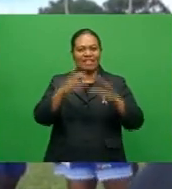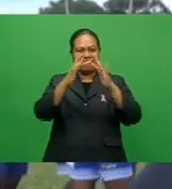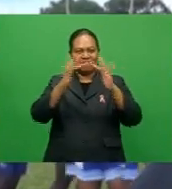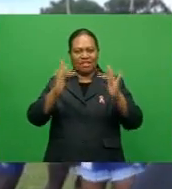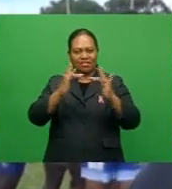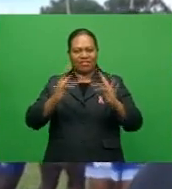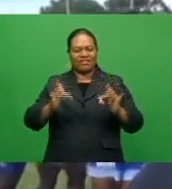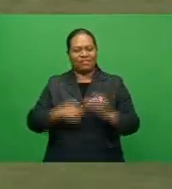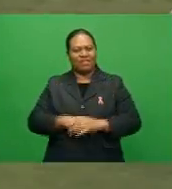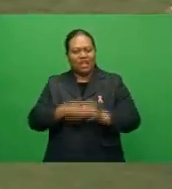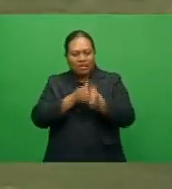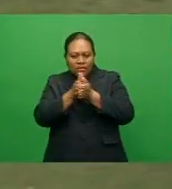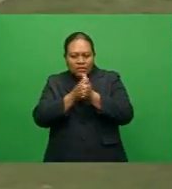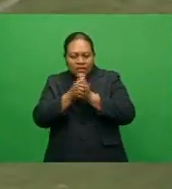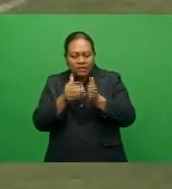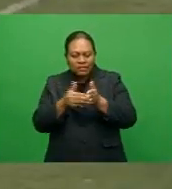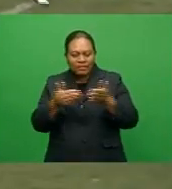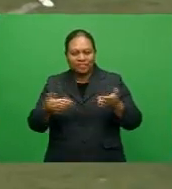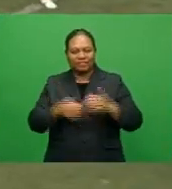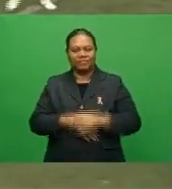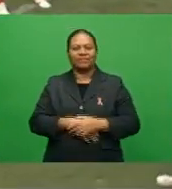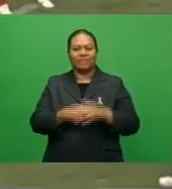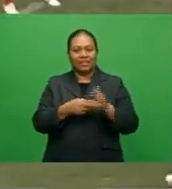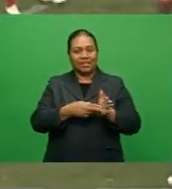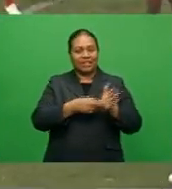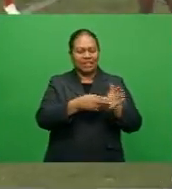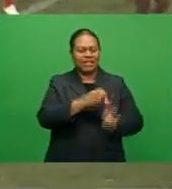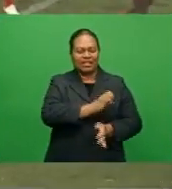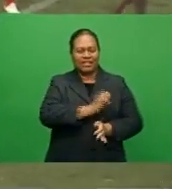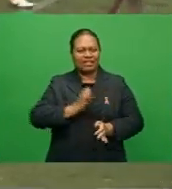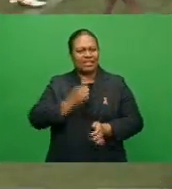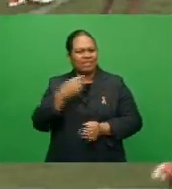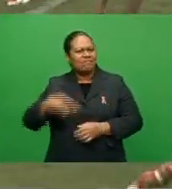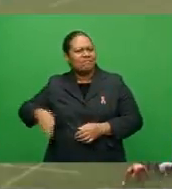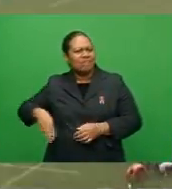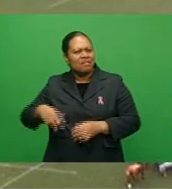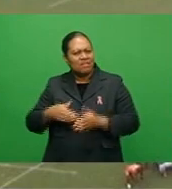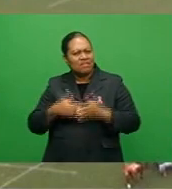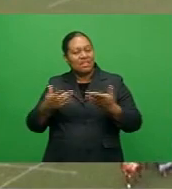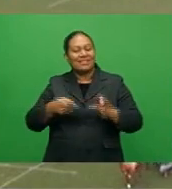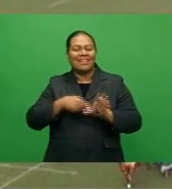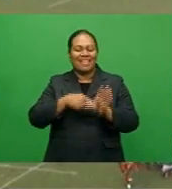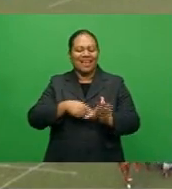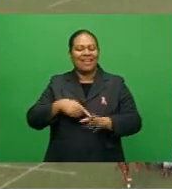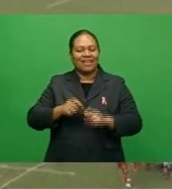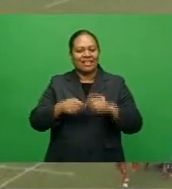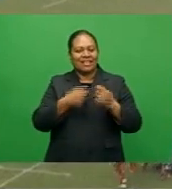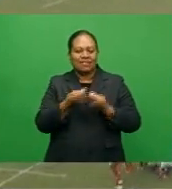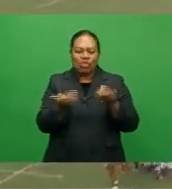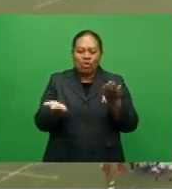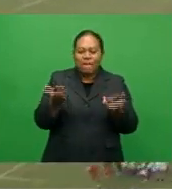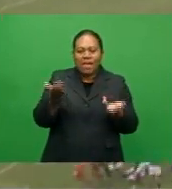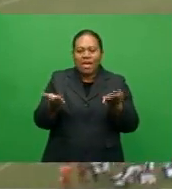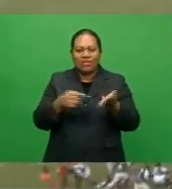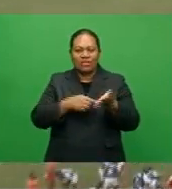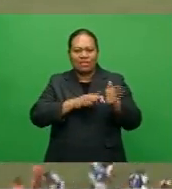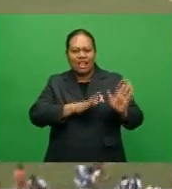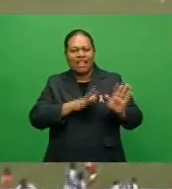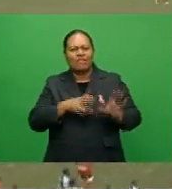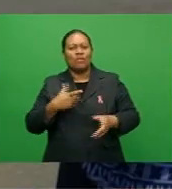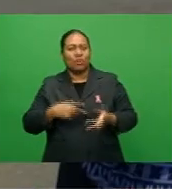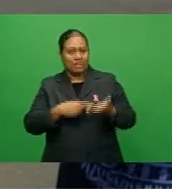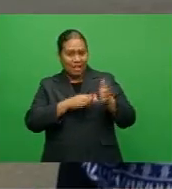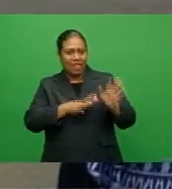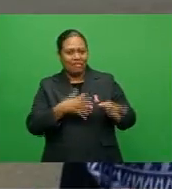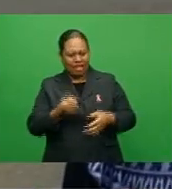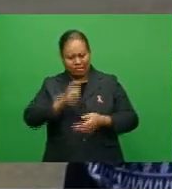And we will cover the giant. Nandi executive member Jeff Tamata says Nandi is a young team compared to Tailevu, who have experienced